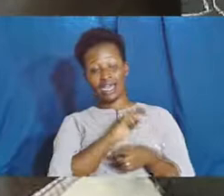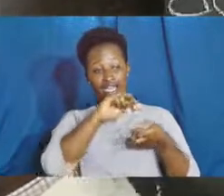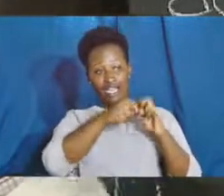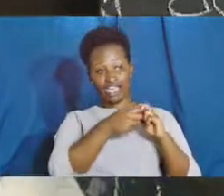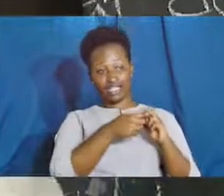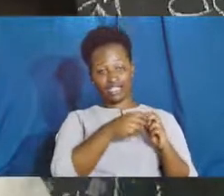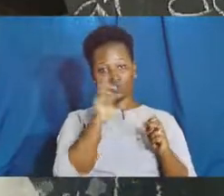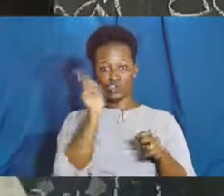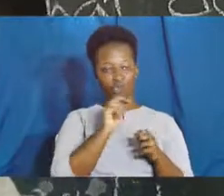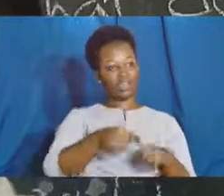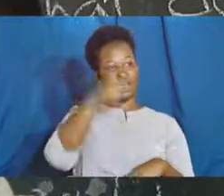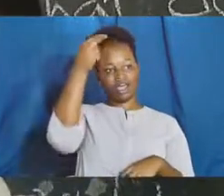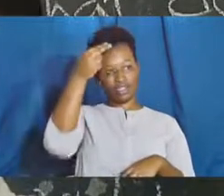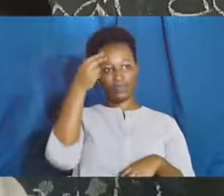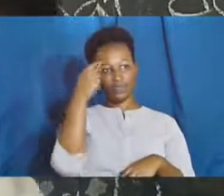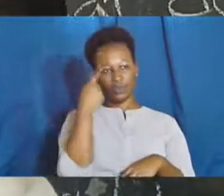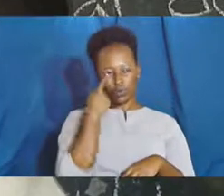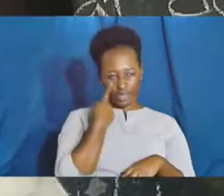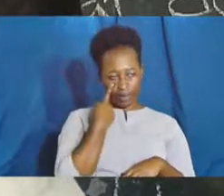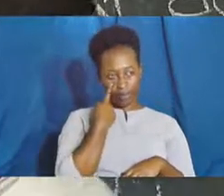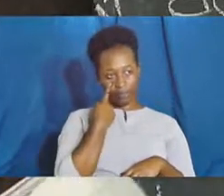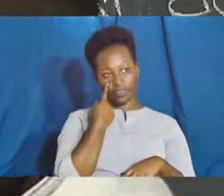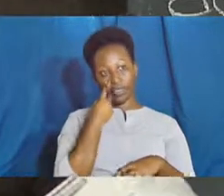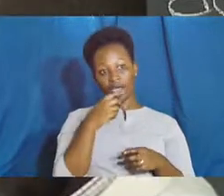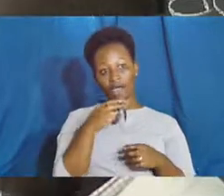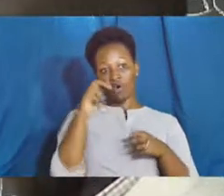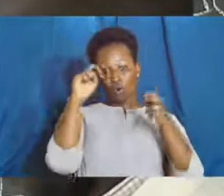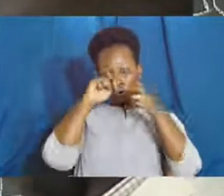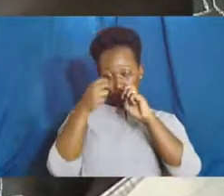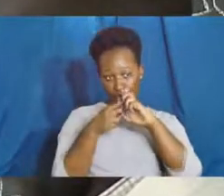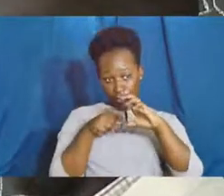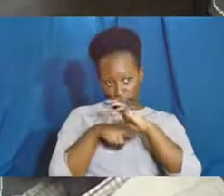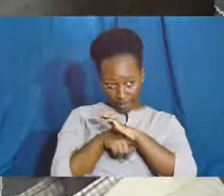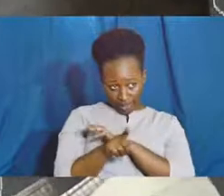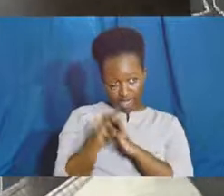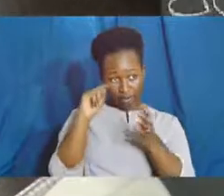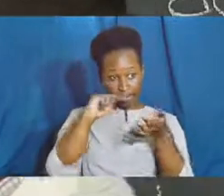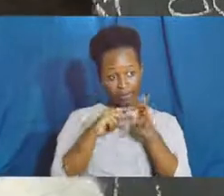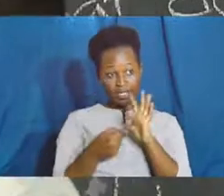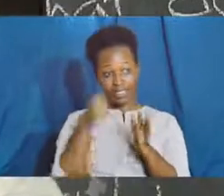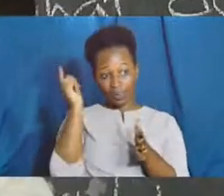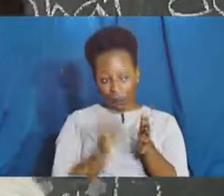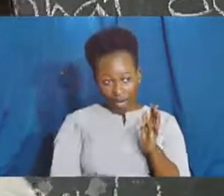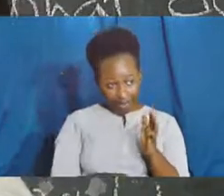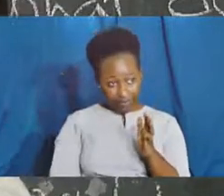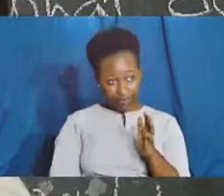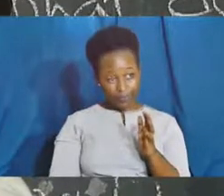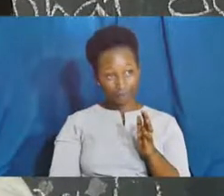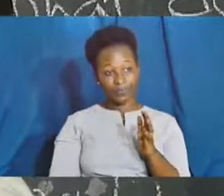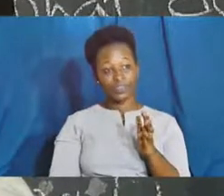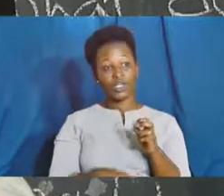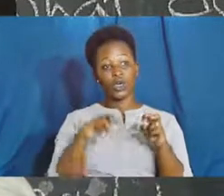But we are comparing this current to that current. And here it means that this time here